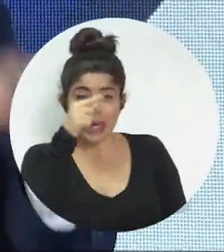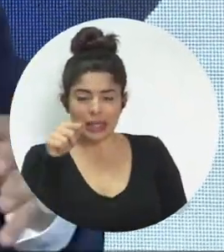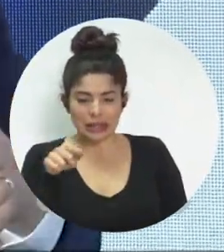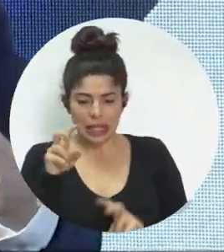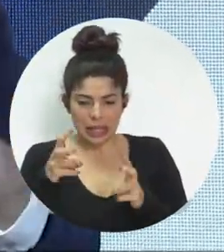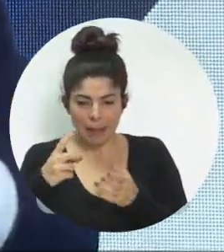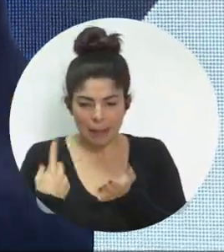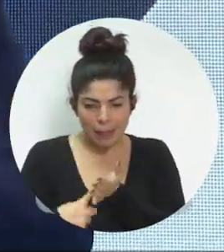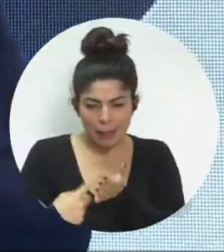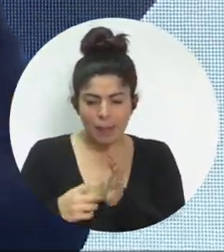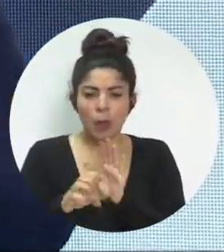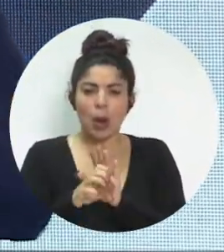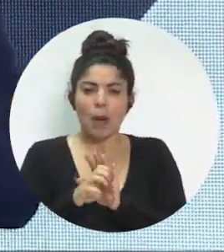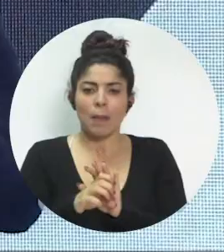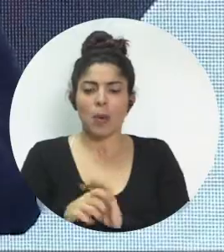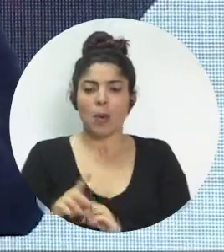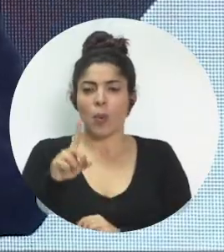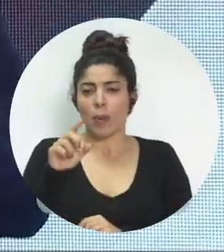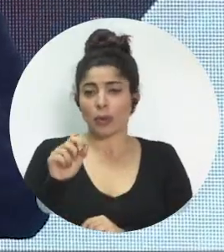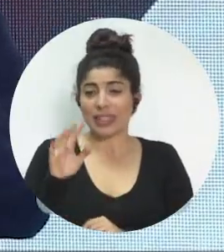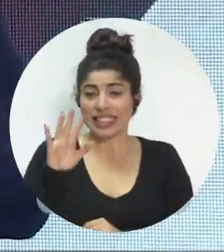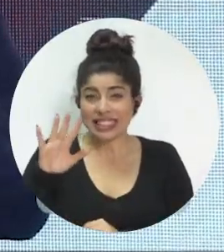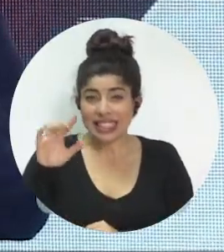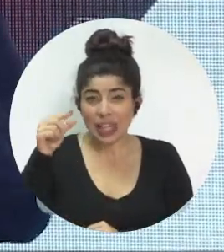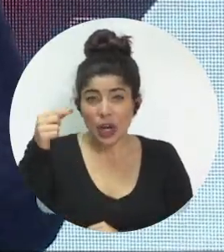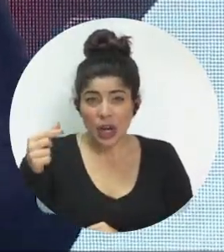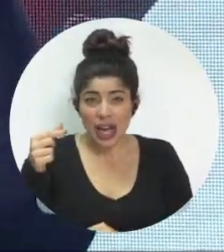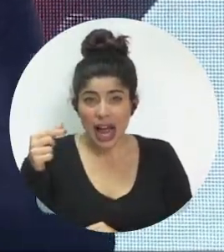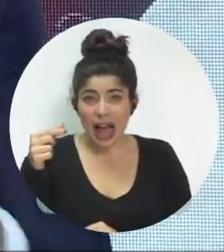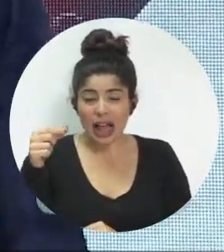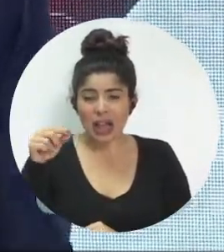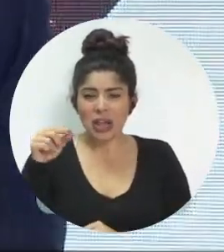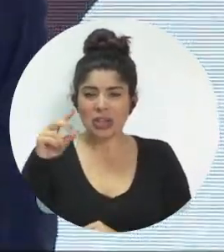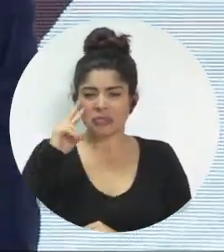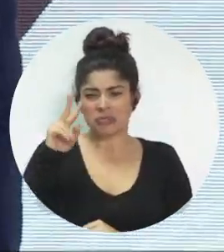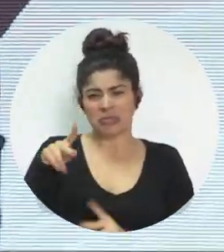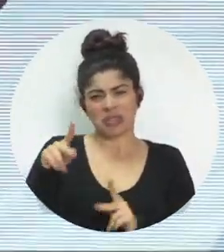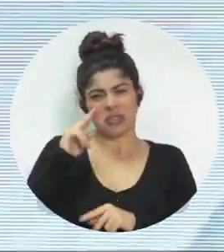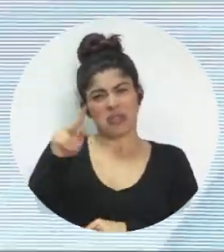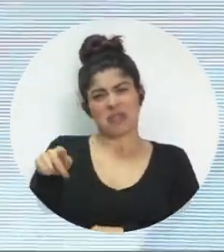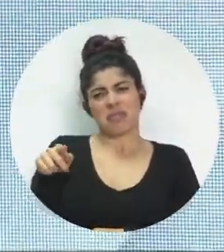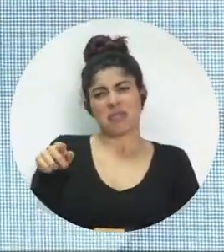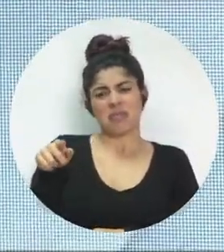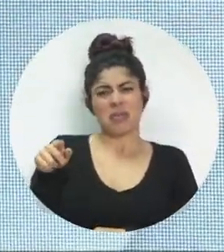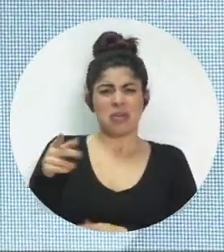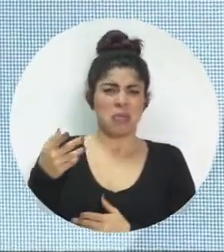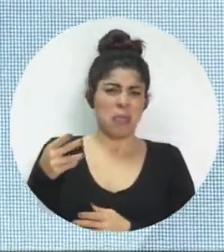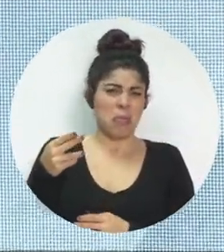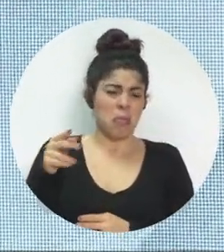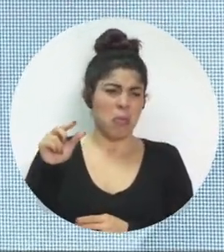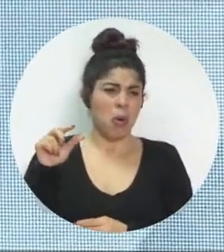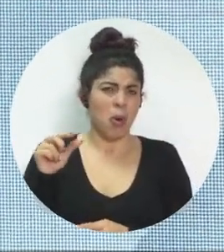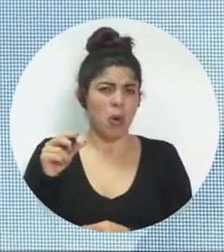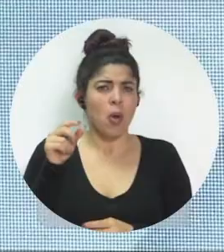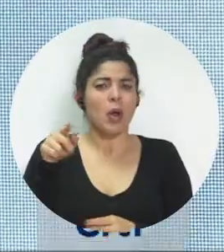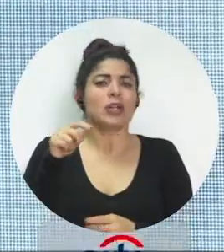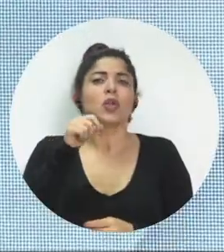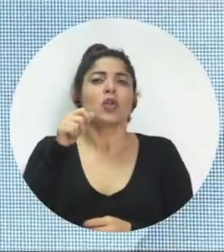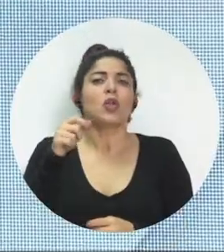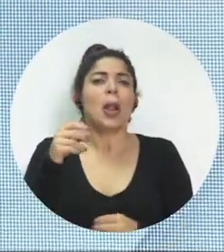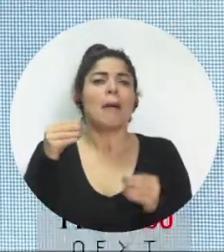is very important. But when you think about it, a discussion about, for example, 1.5 degrees, that's not